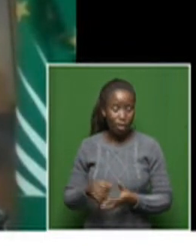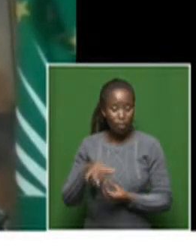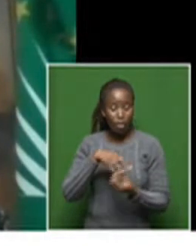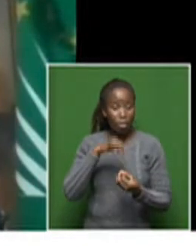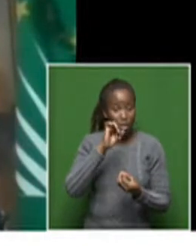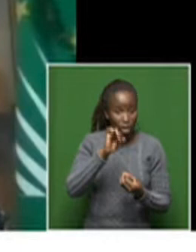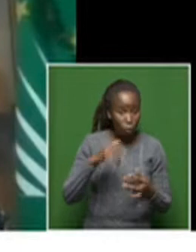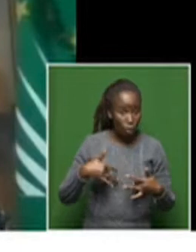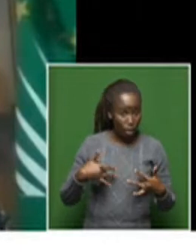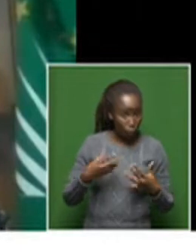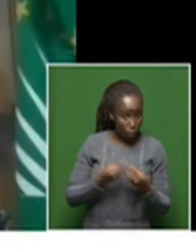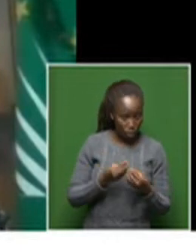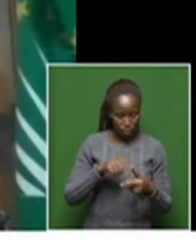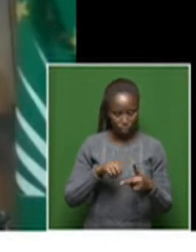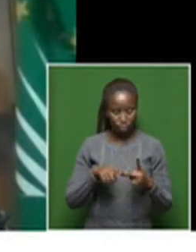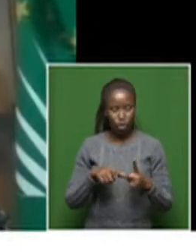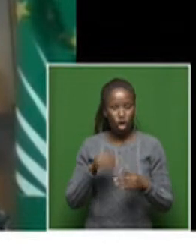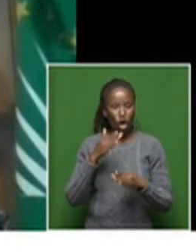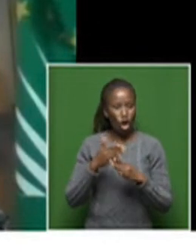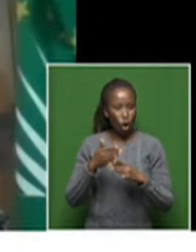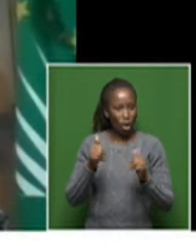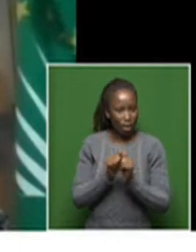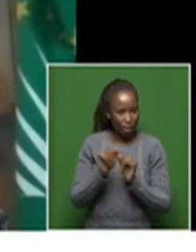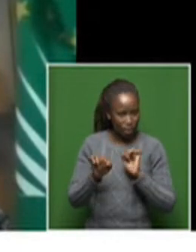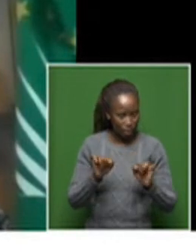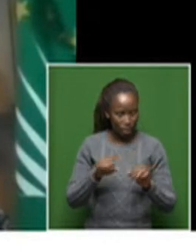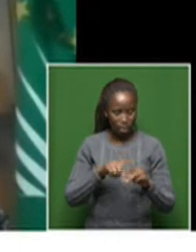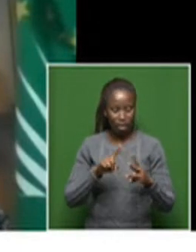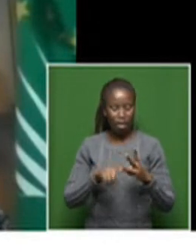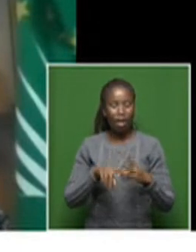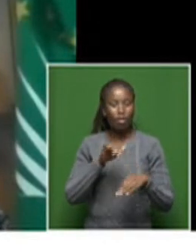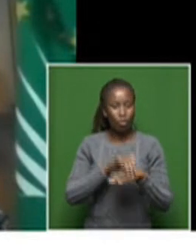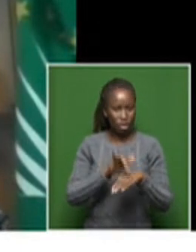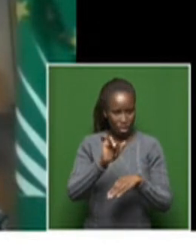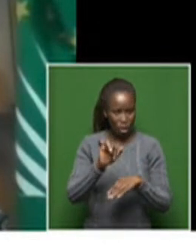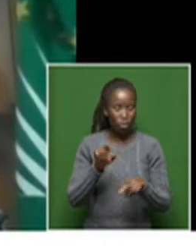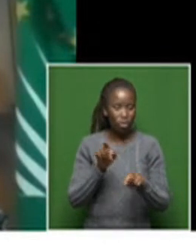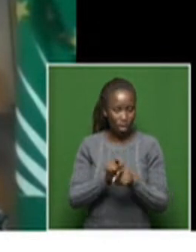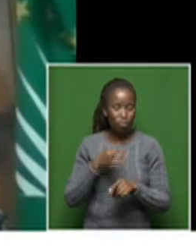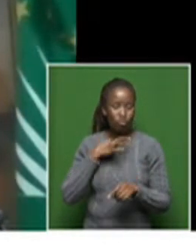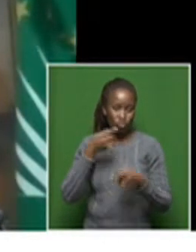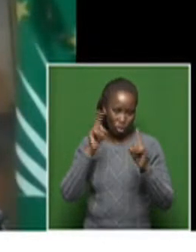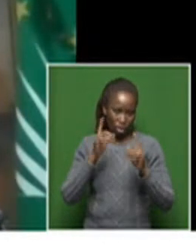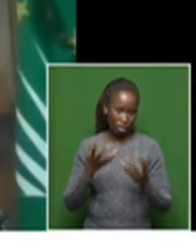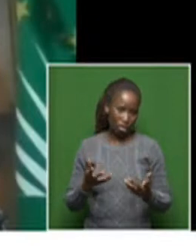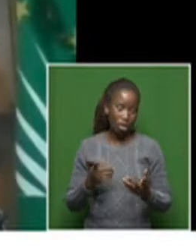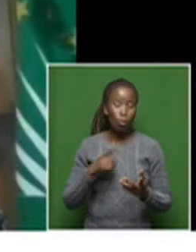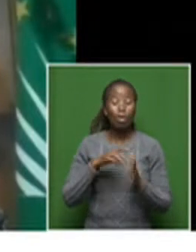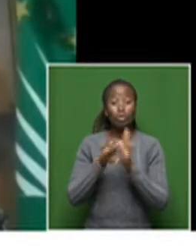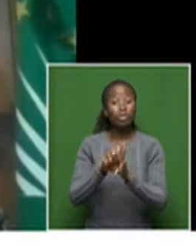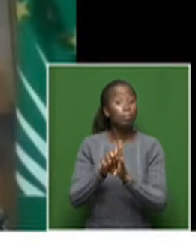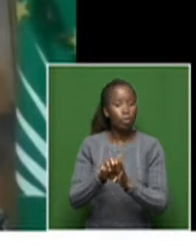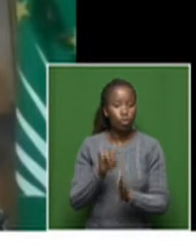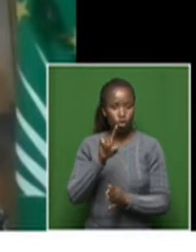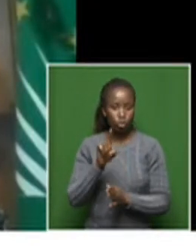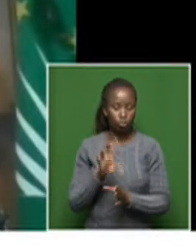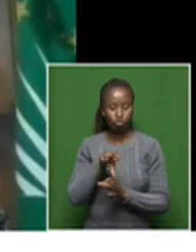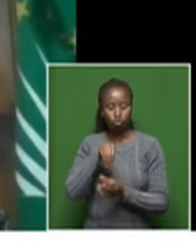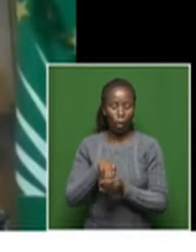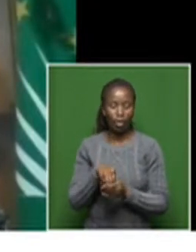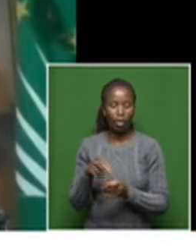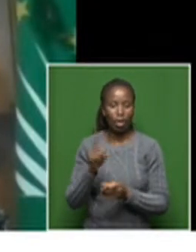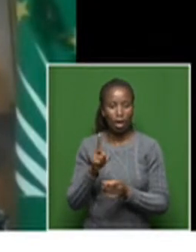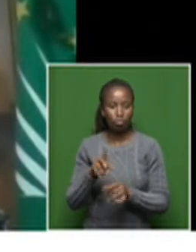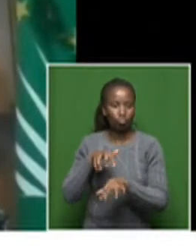your colleagues and your friends, because when you go to a protest march, for example, it's